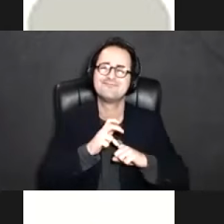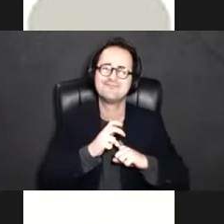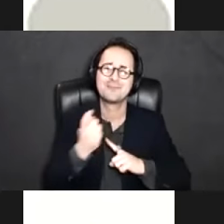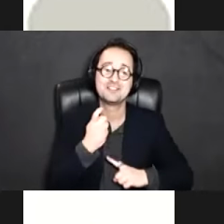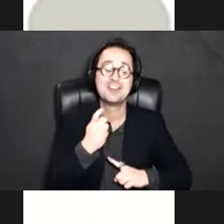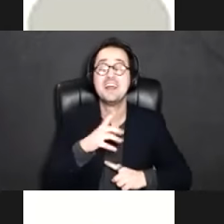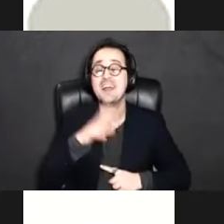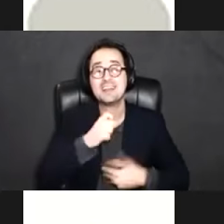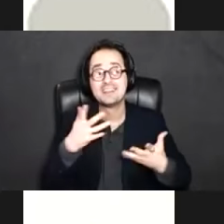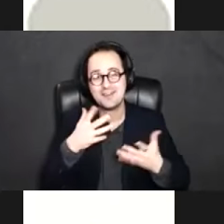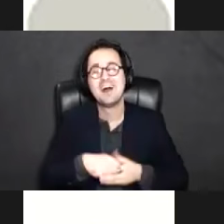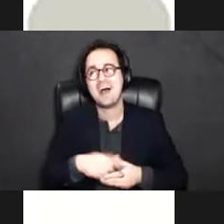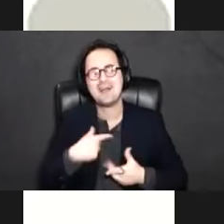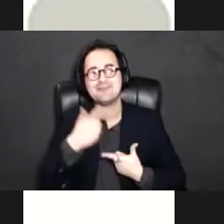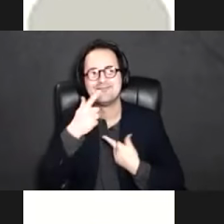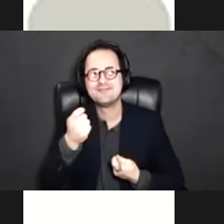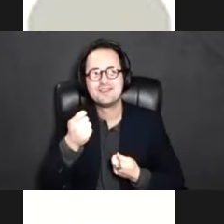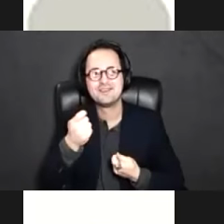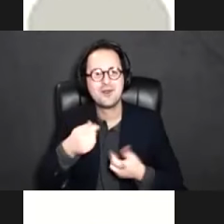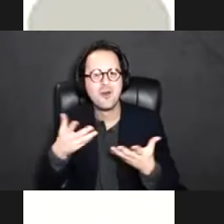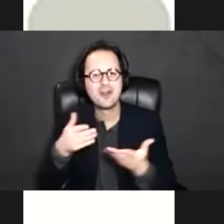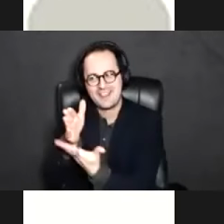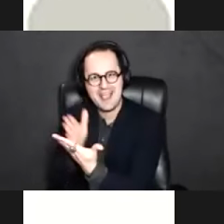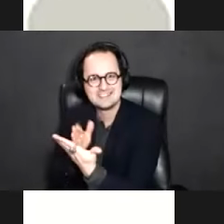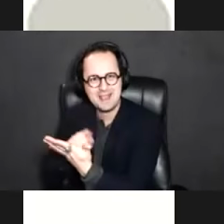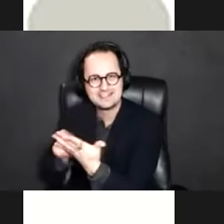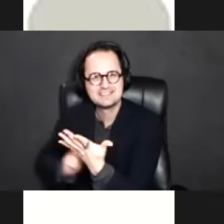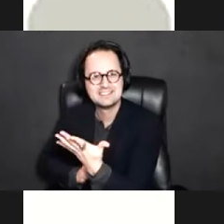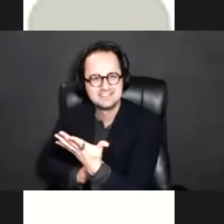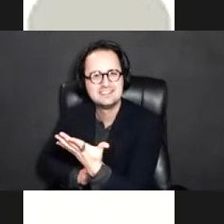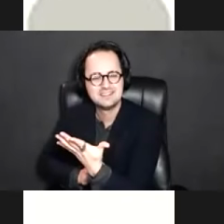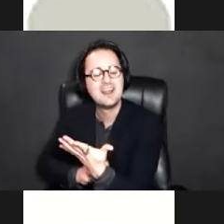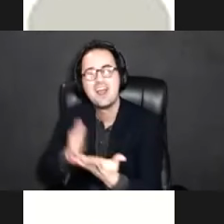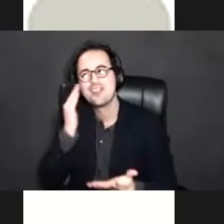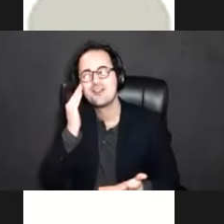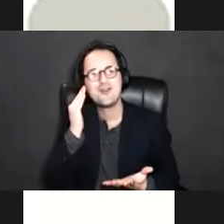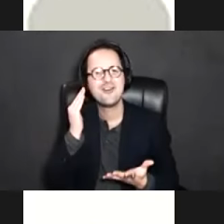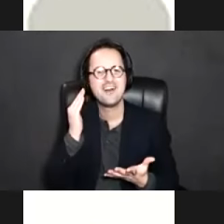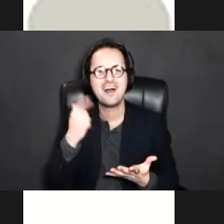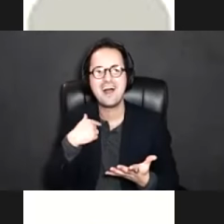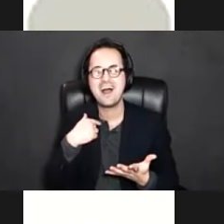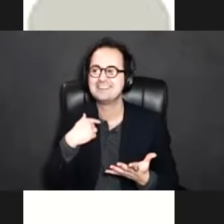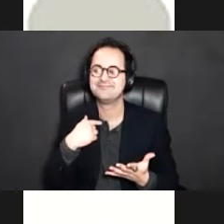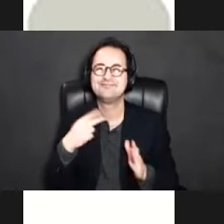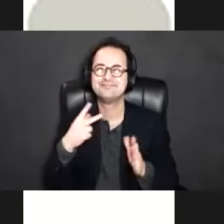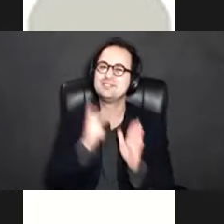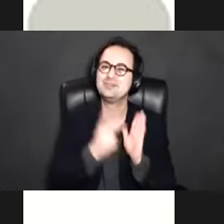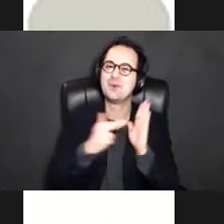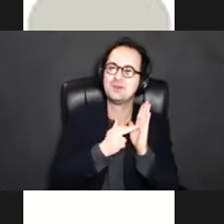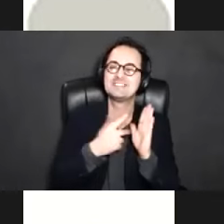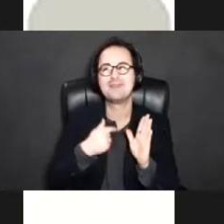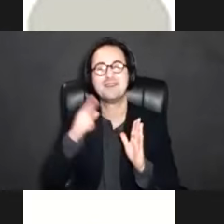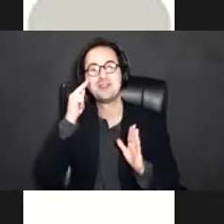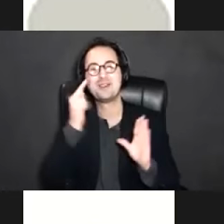things I'm really interested in is like what are the aspects? You know, I don't know. I kind of wear 2 hats. As a neuroscientist and